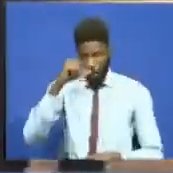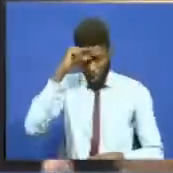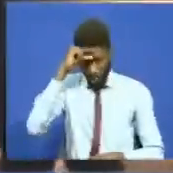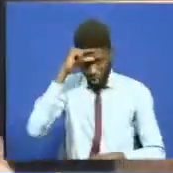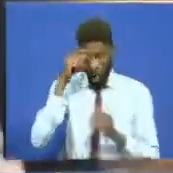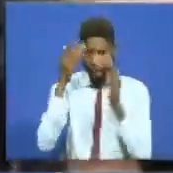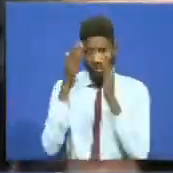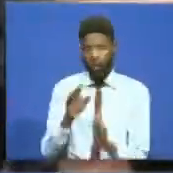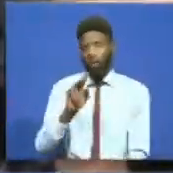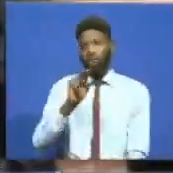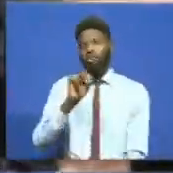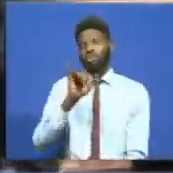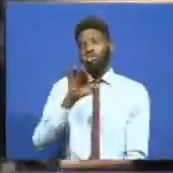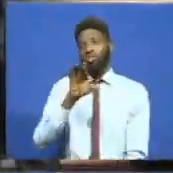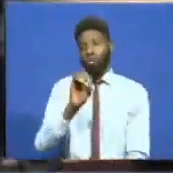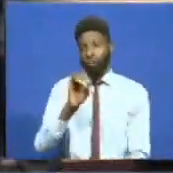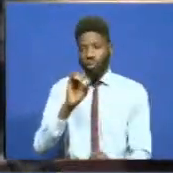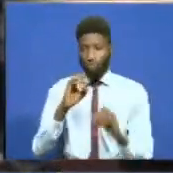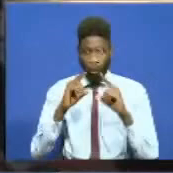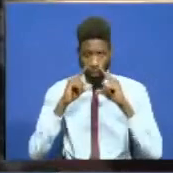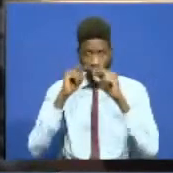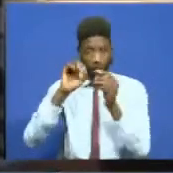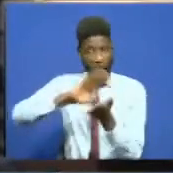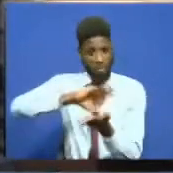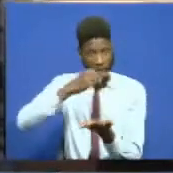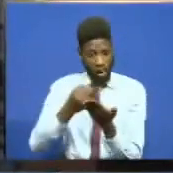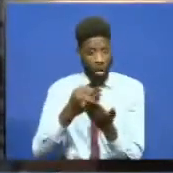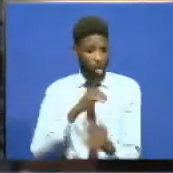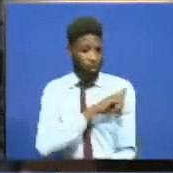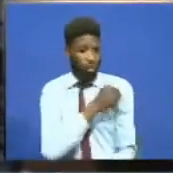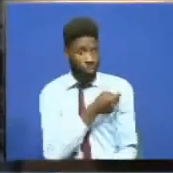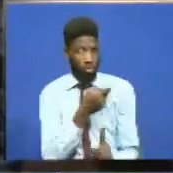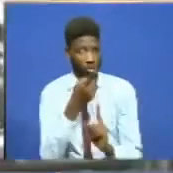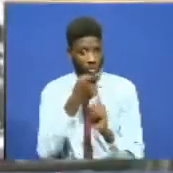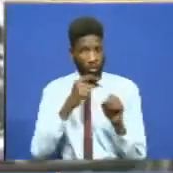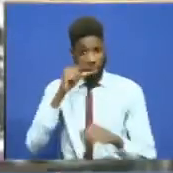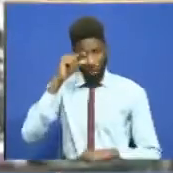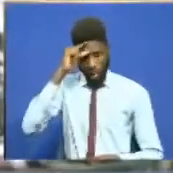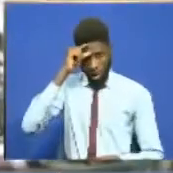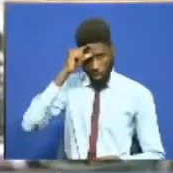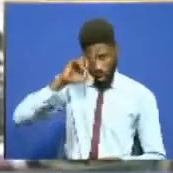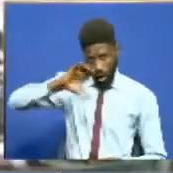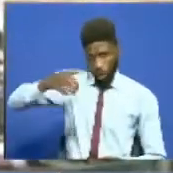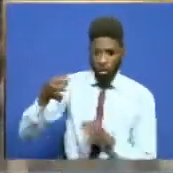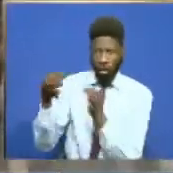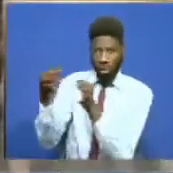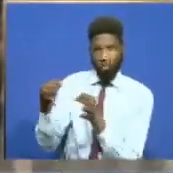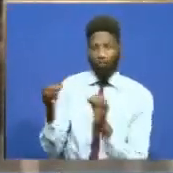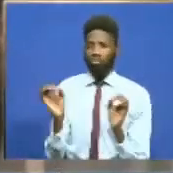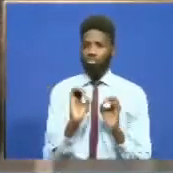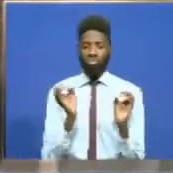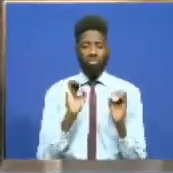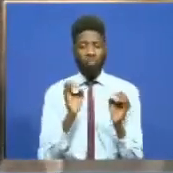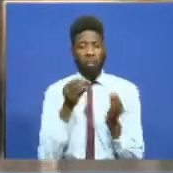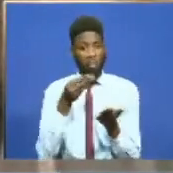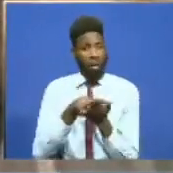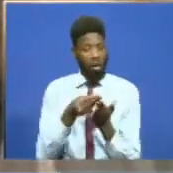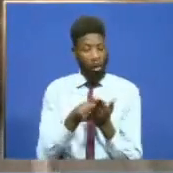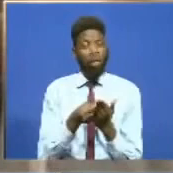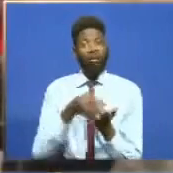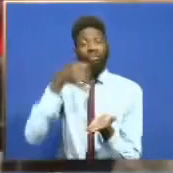James Nyoro clarified funding for the hospital is not from the county coffers. He said the money is part of the